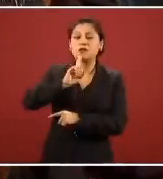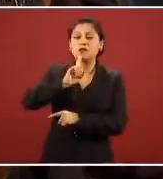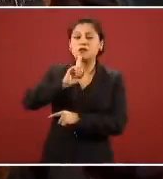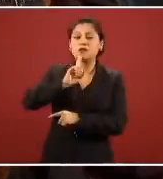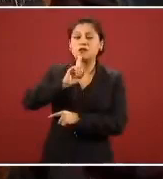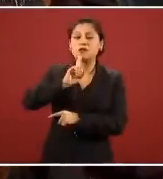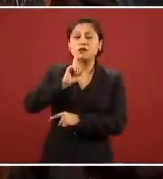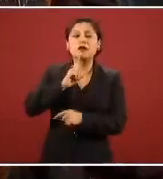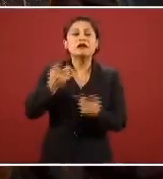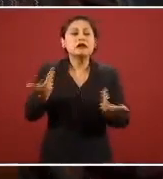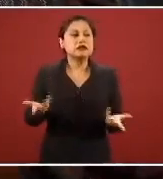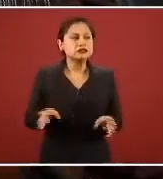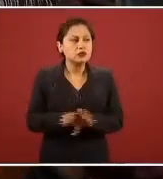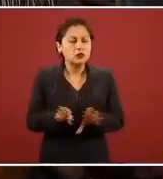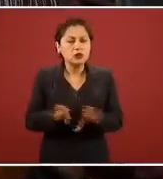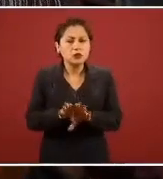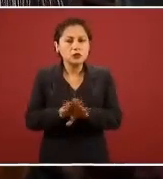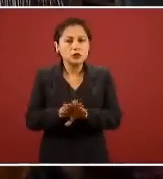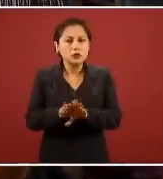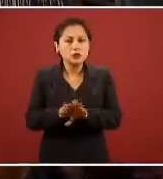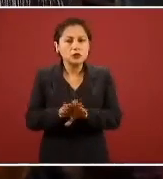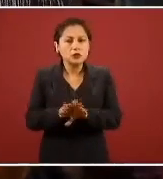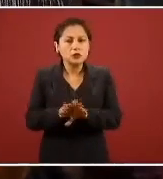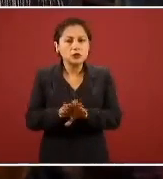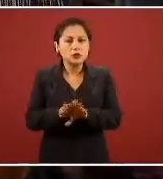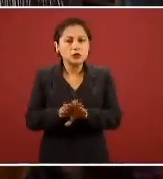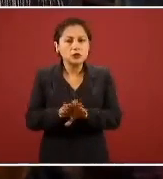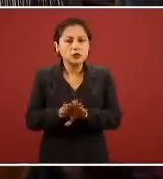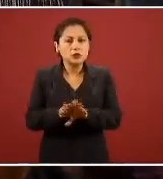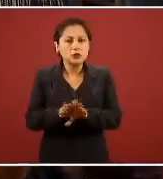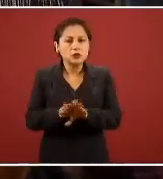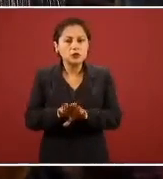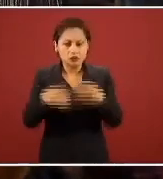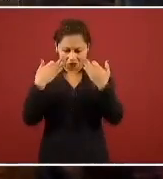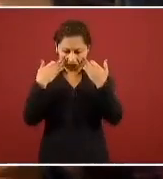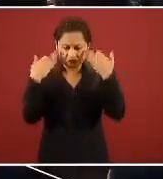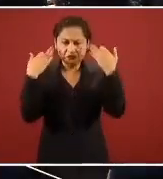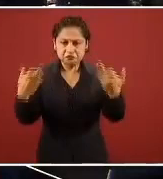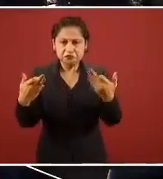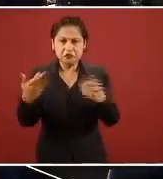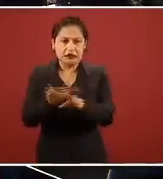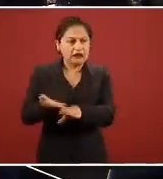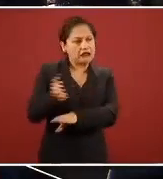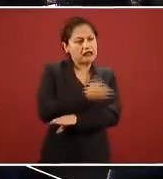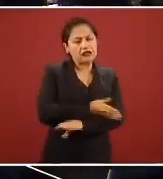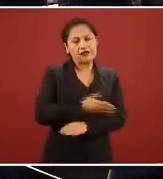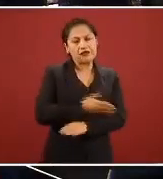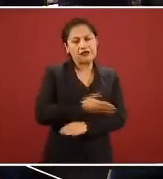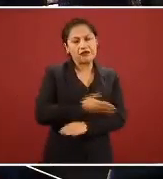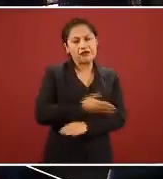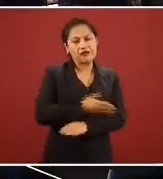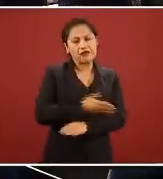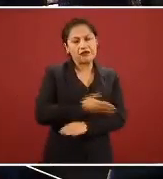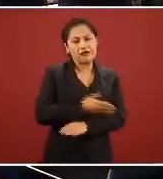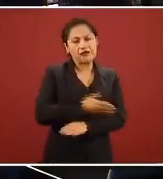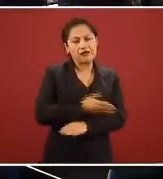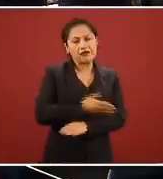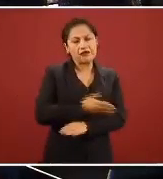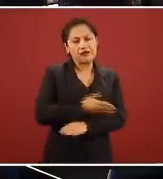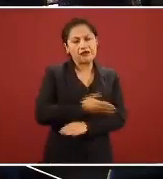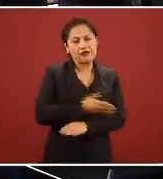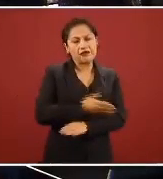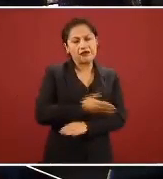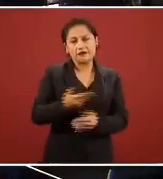things differently. Se ha venido haciendo. Than what they have been doing. Repito todos los días. I repeat